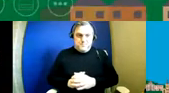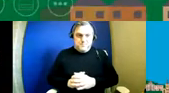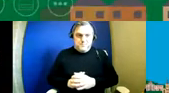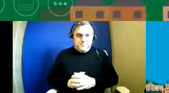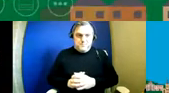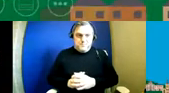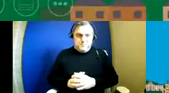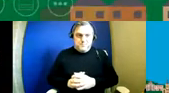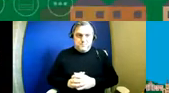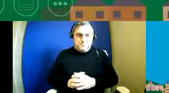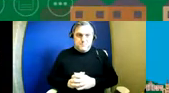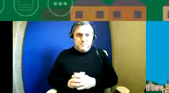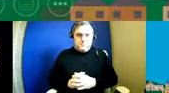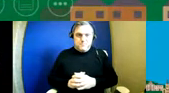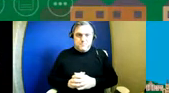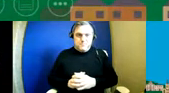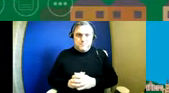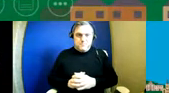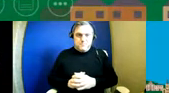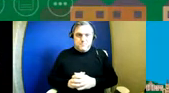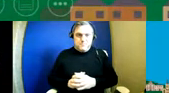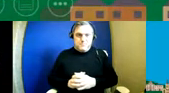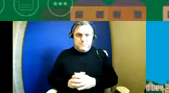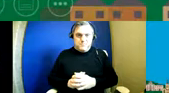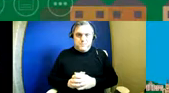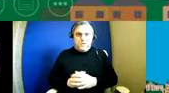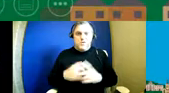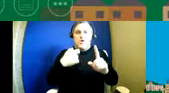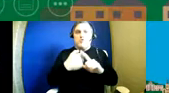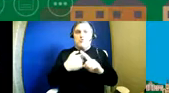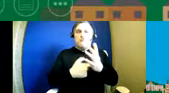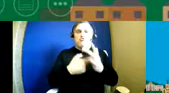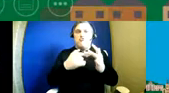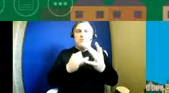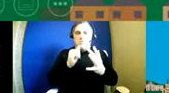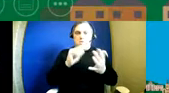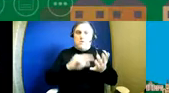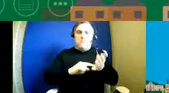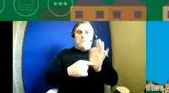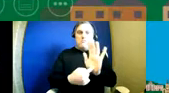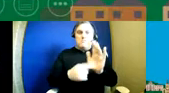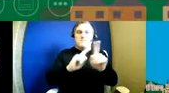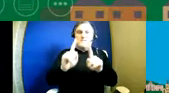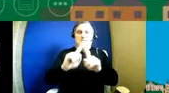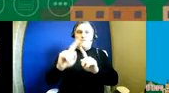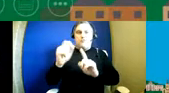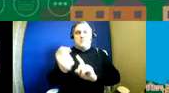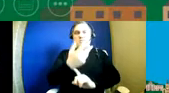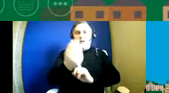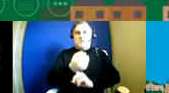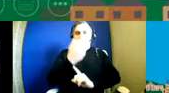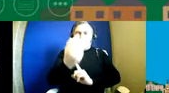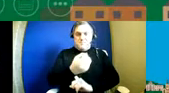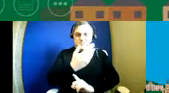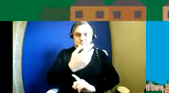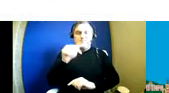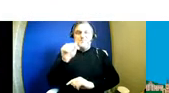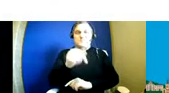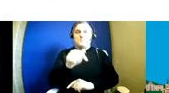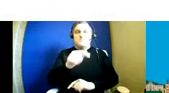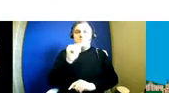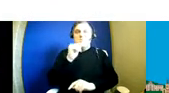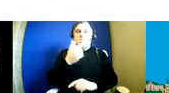Thank you. So Chris is kindly going to share the slides. So our presentation will just